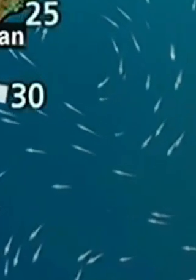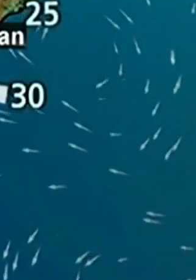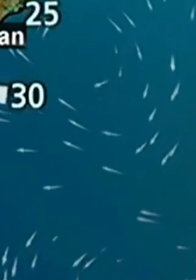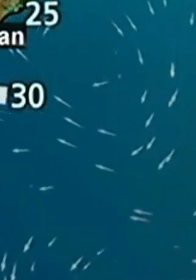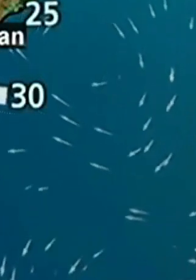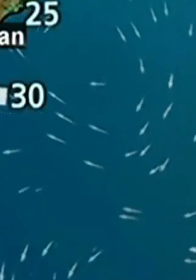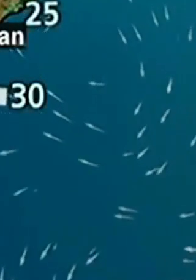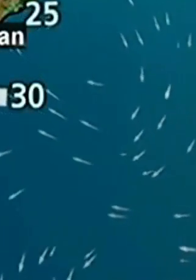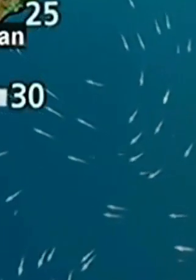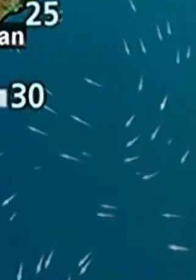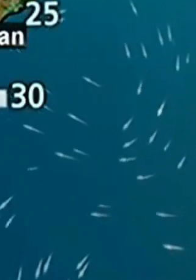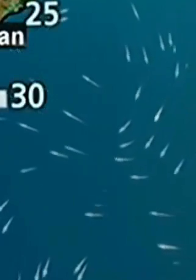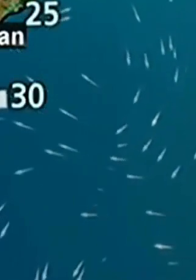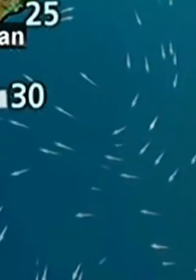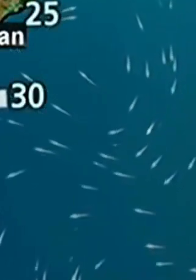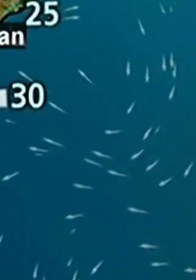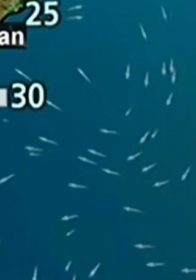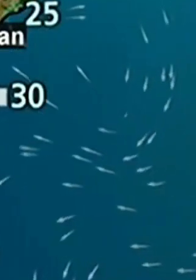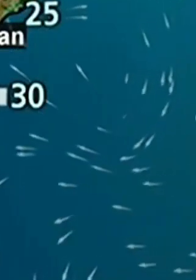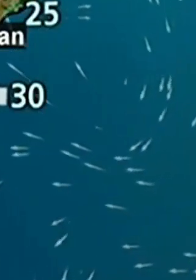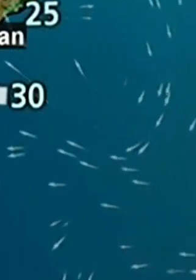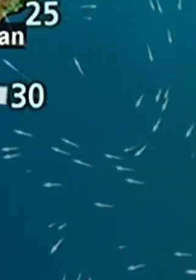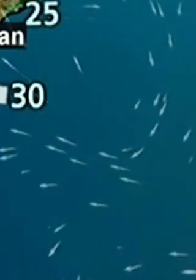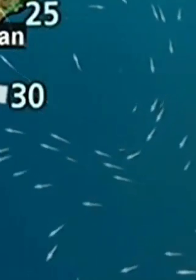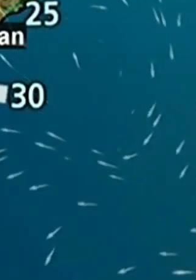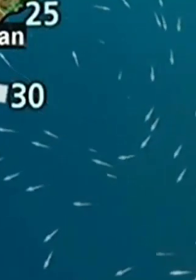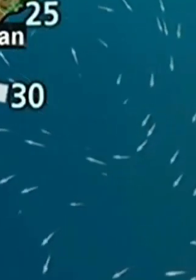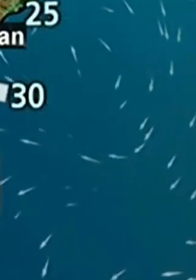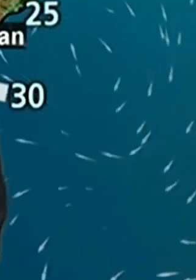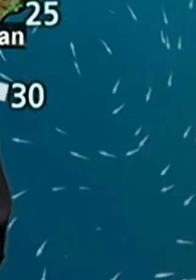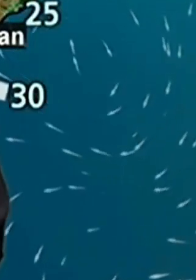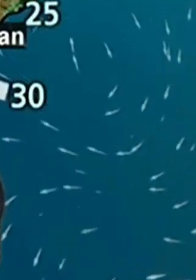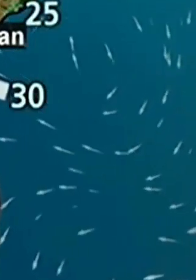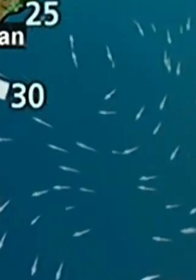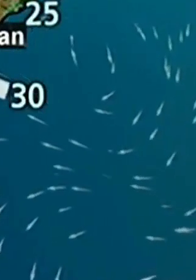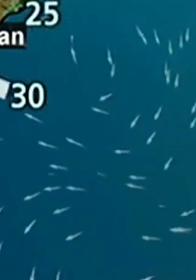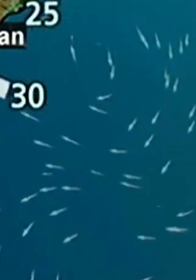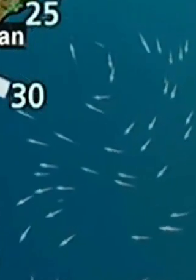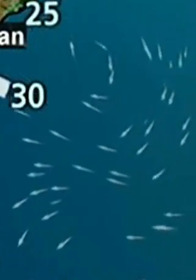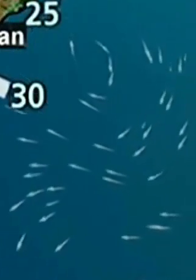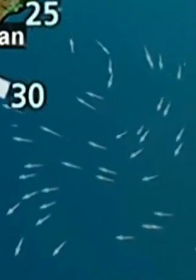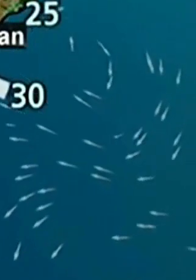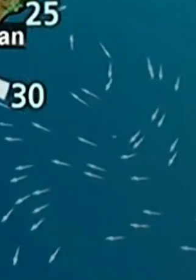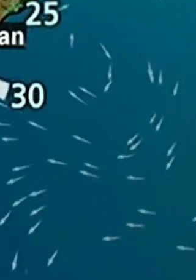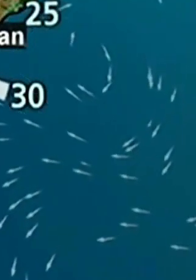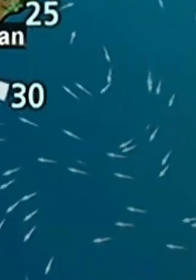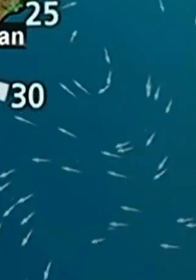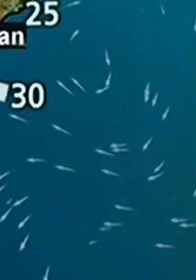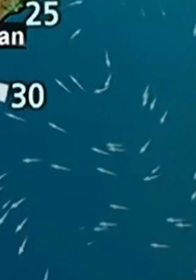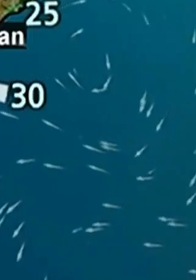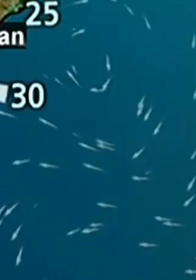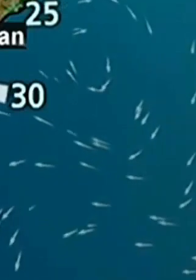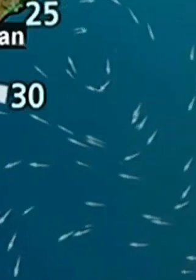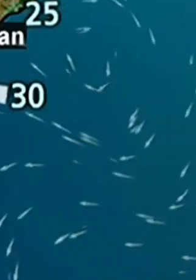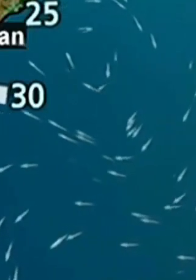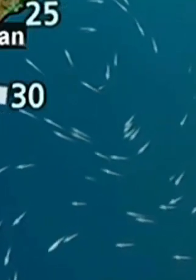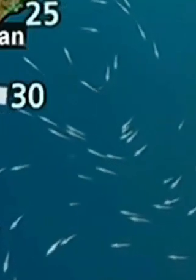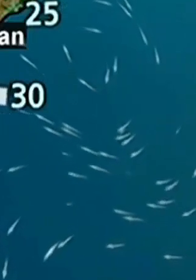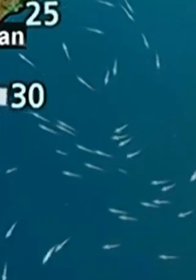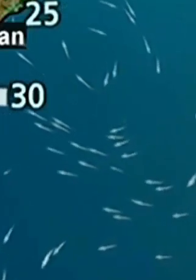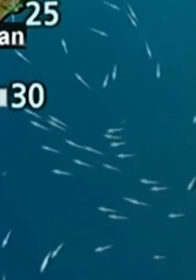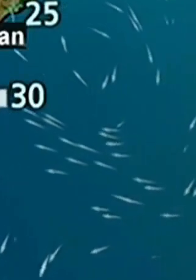ke a leboga ke a dimele ke le dumedise ba bogedi ko gae a re lebelele maemo a bosa bosigo jwa gompieno fa re lebelela ko karolong ya Kapa go tla nna le pula diperesente di le